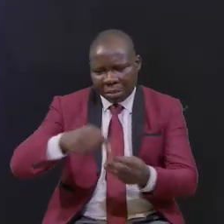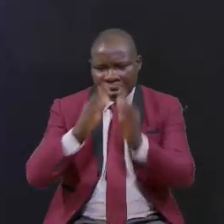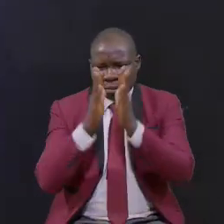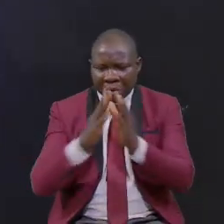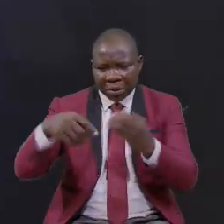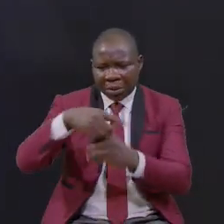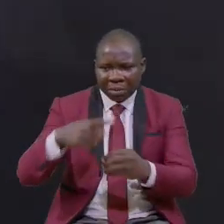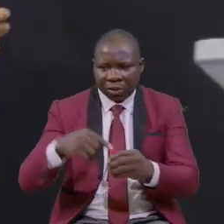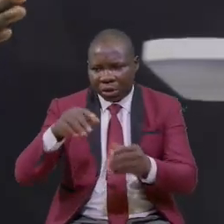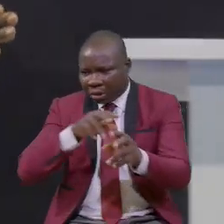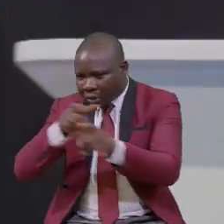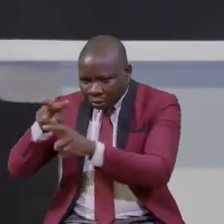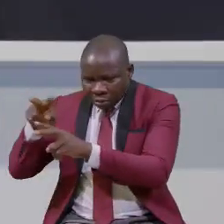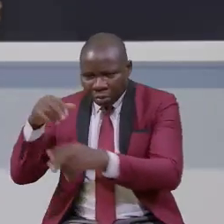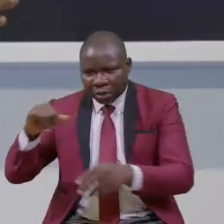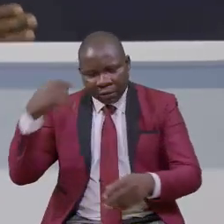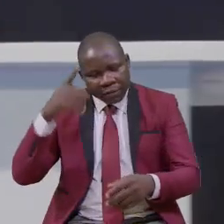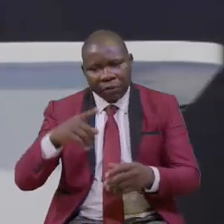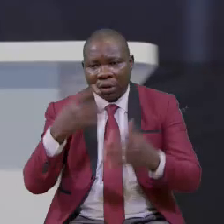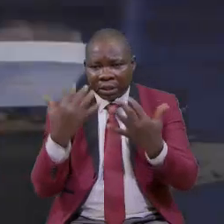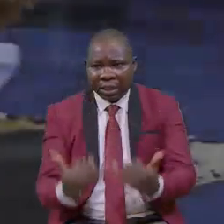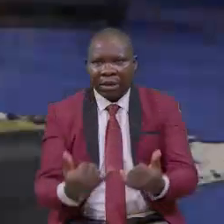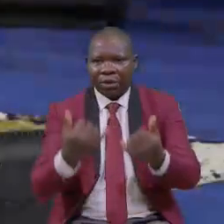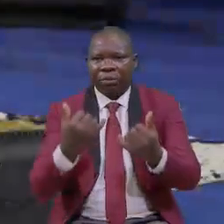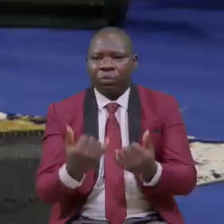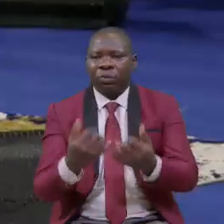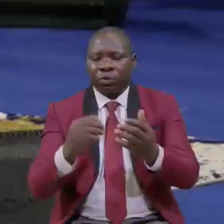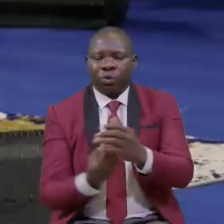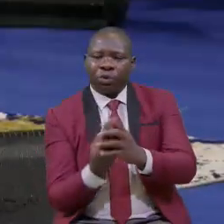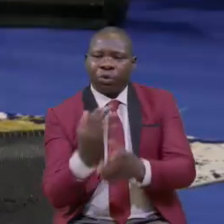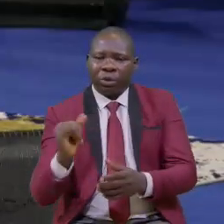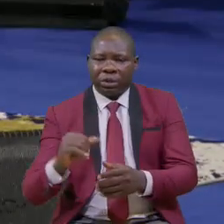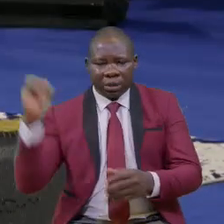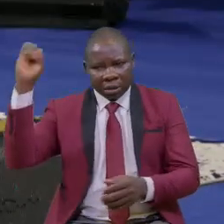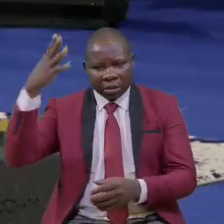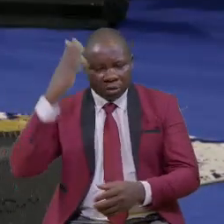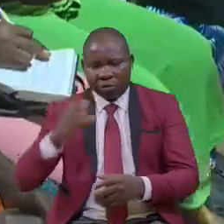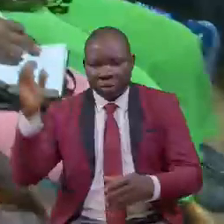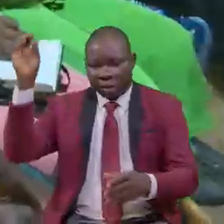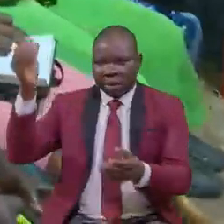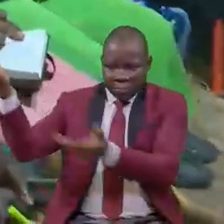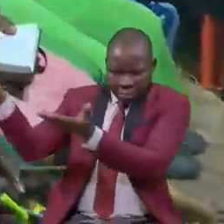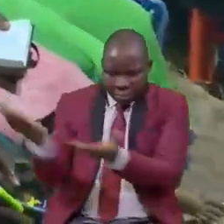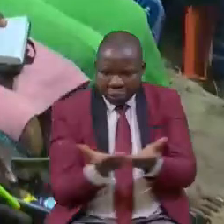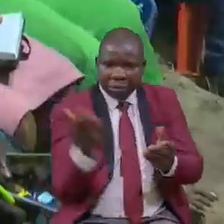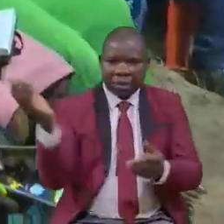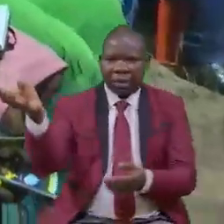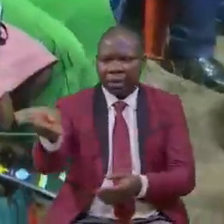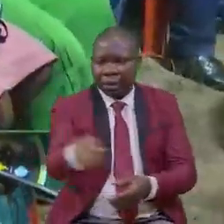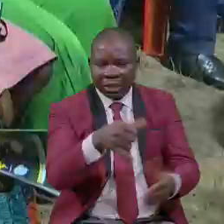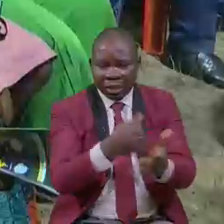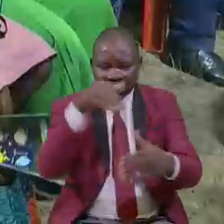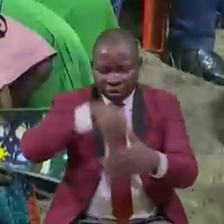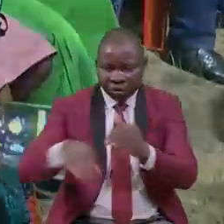for, now growing grace will deposit it in your life. Look at this in 2